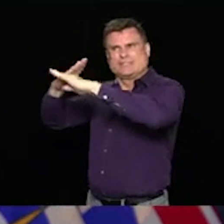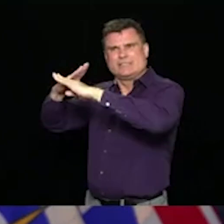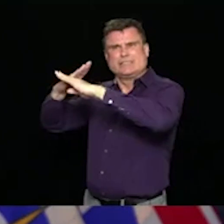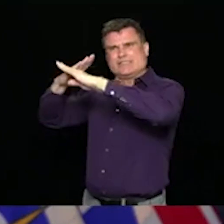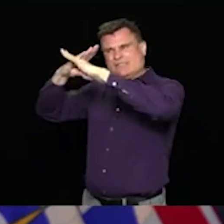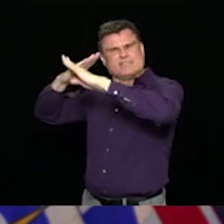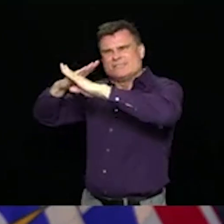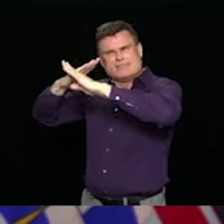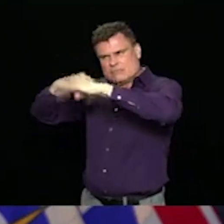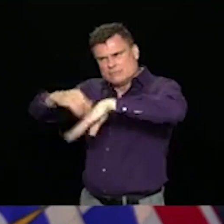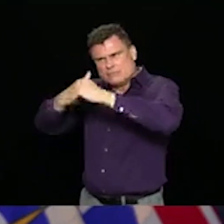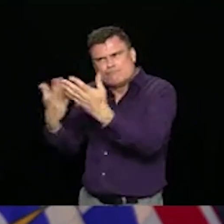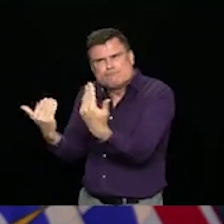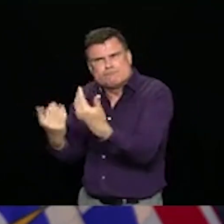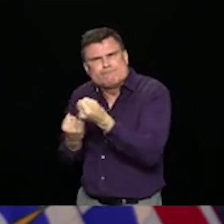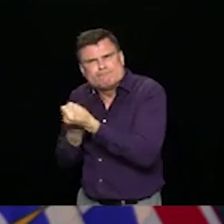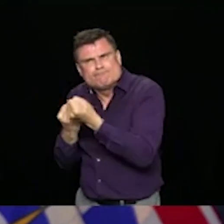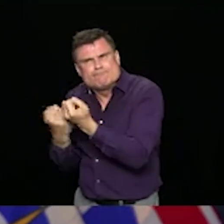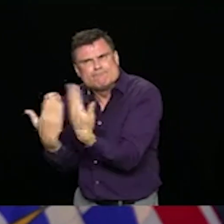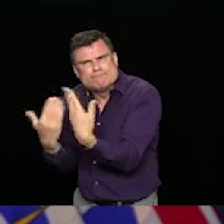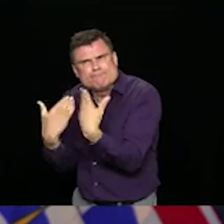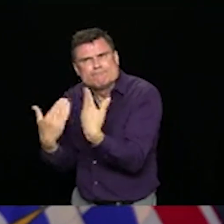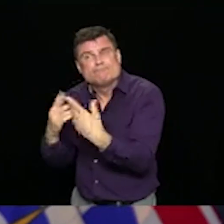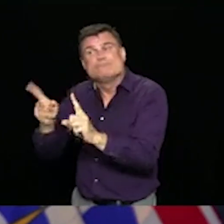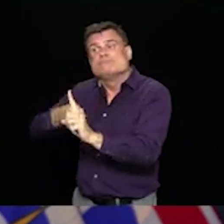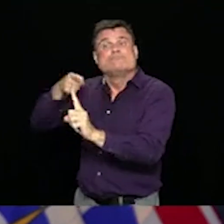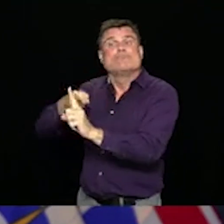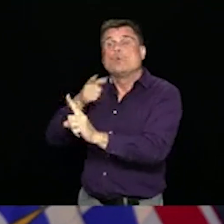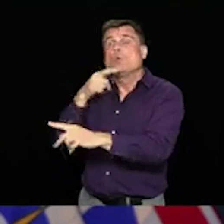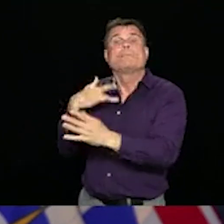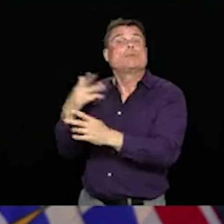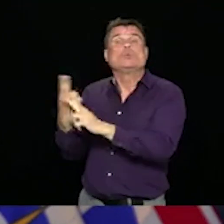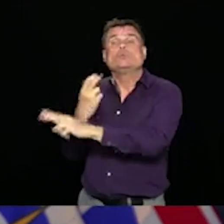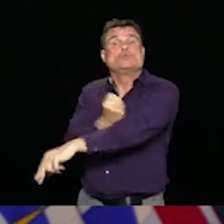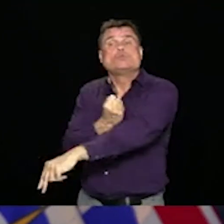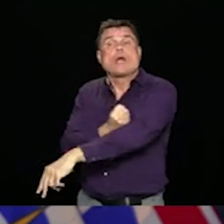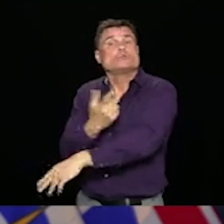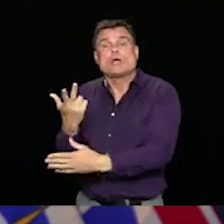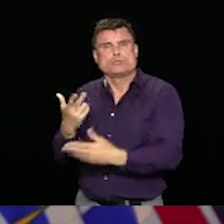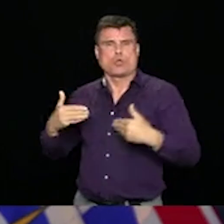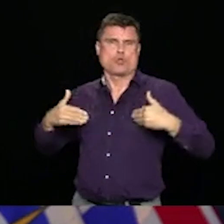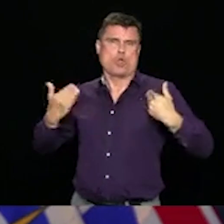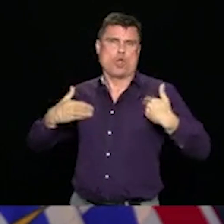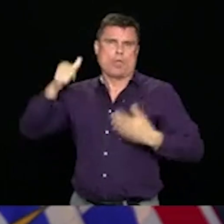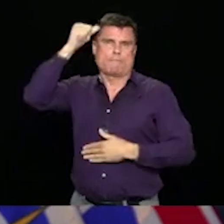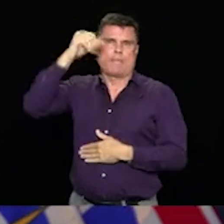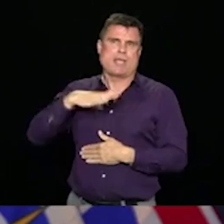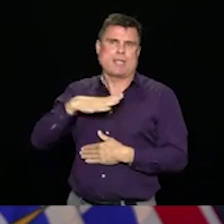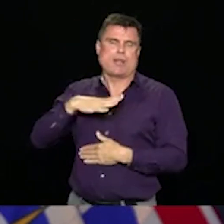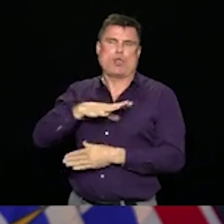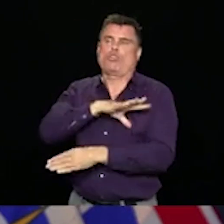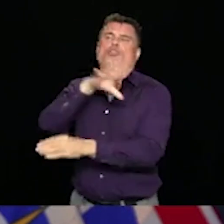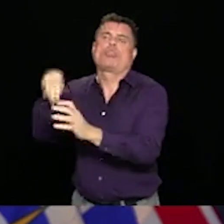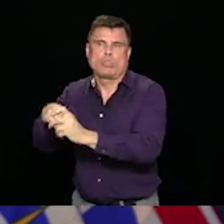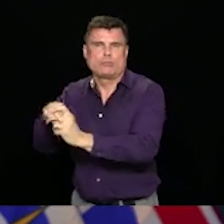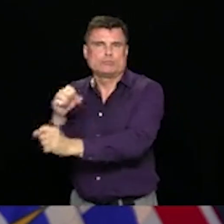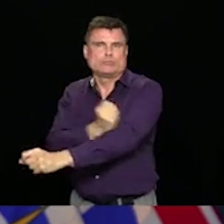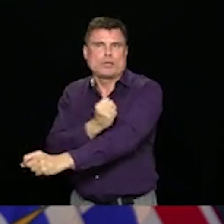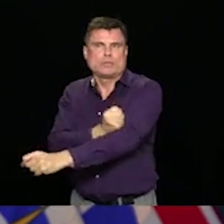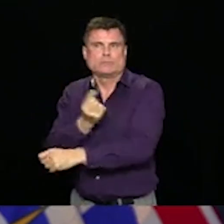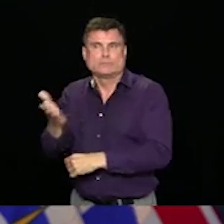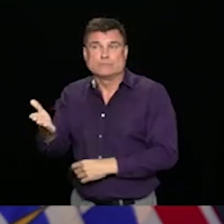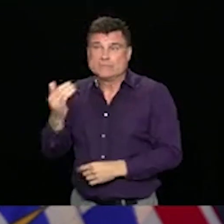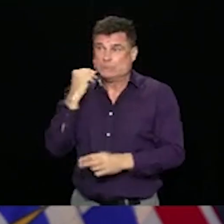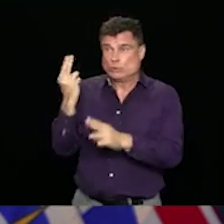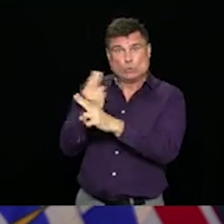at home, and we know that this is young men in particular in our province, that they are able to reach out to family and friends. And